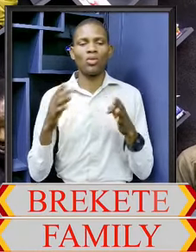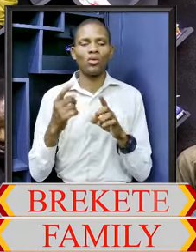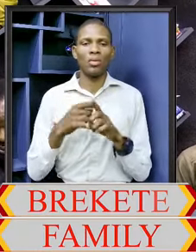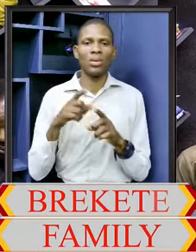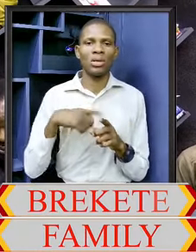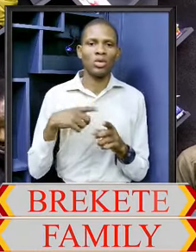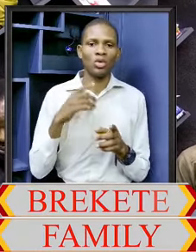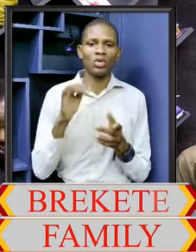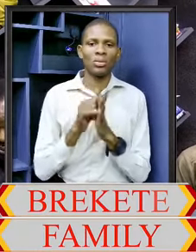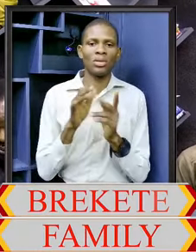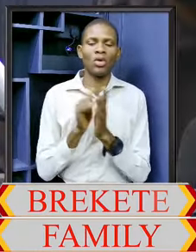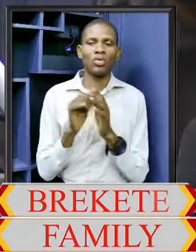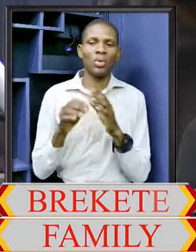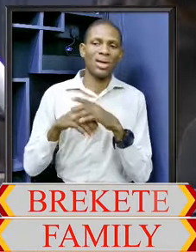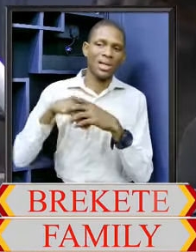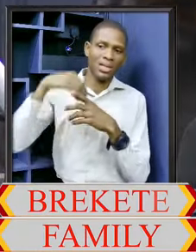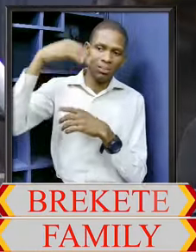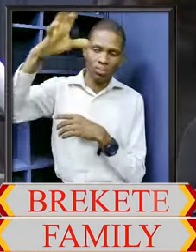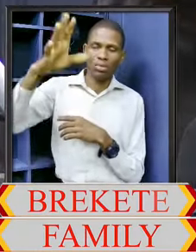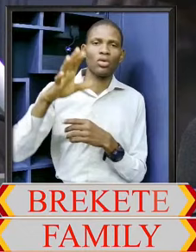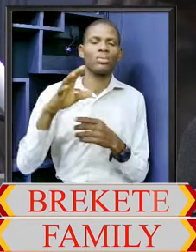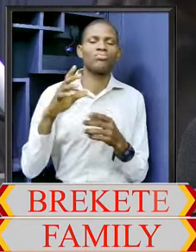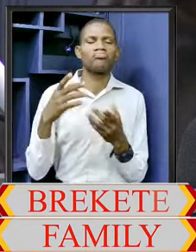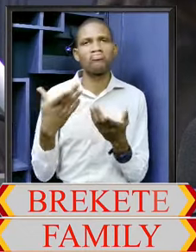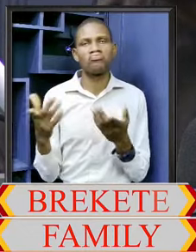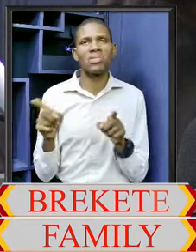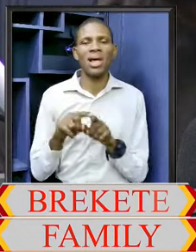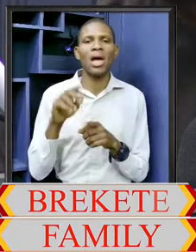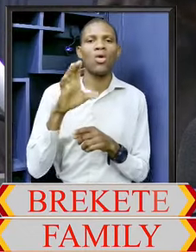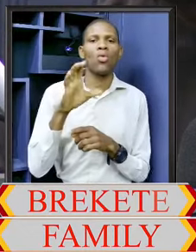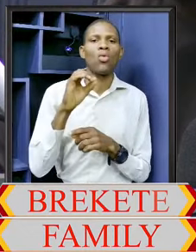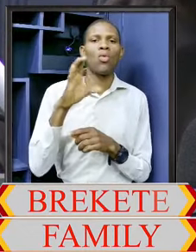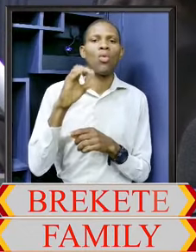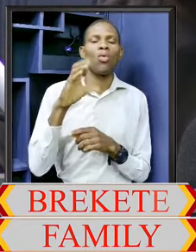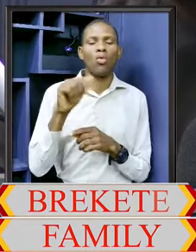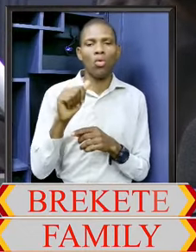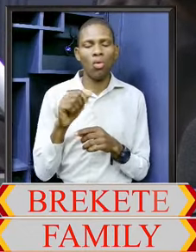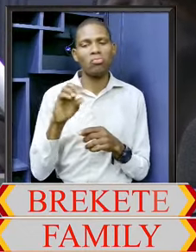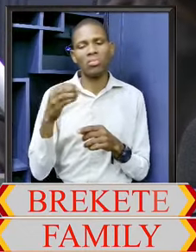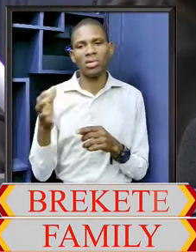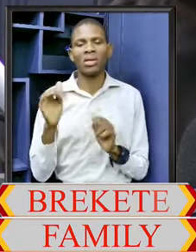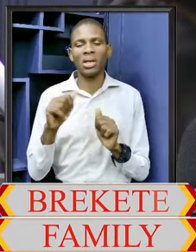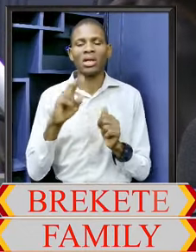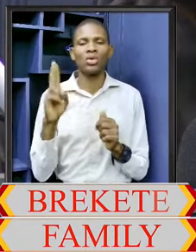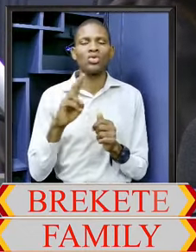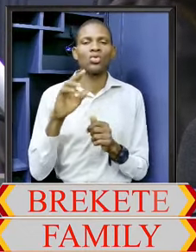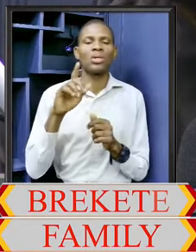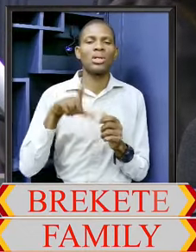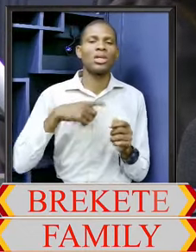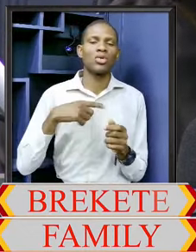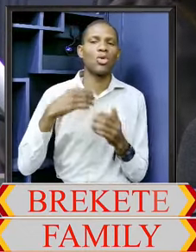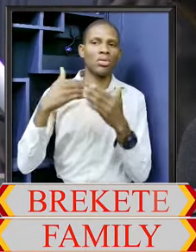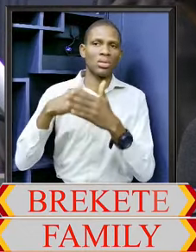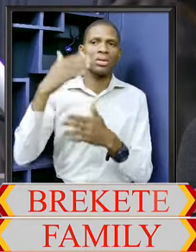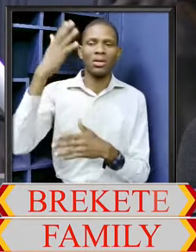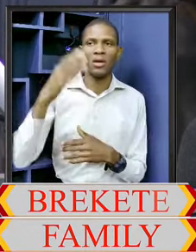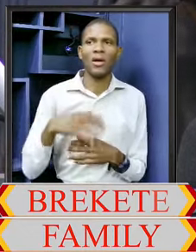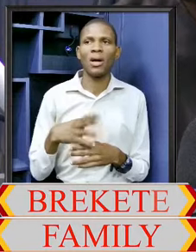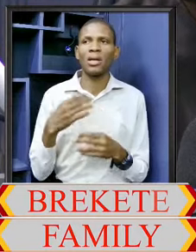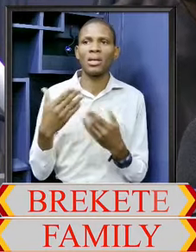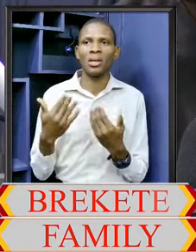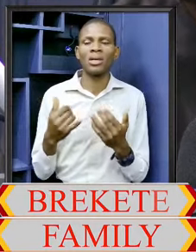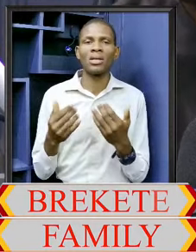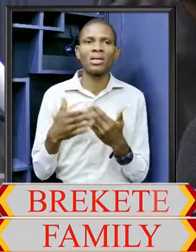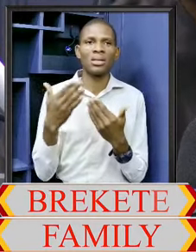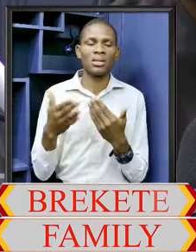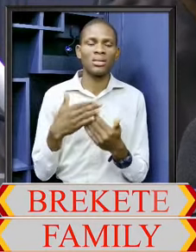we want export some kind things like cocoa and other things, they go fit use the Lagos side. Exactly. Na idea